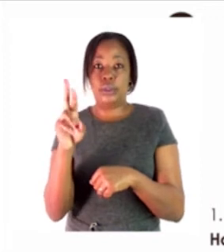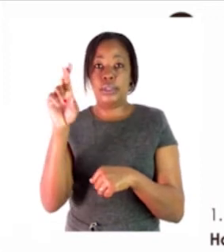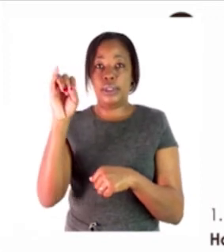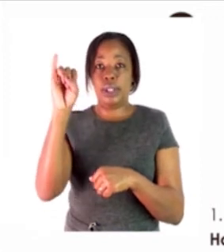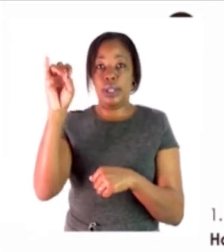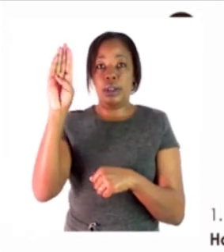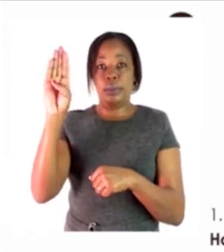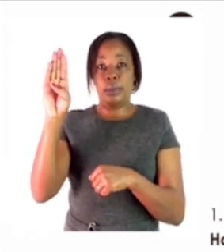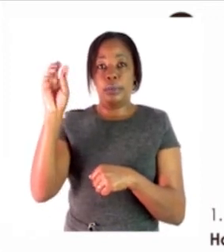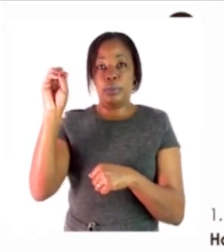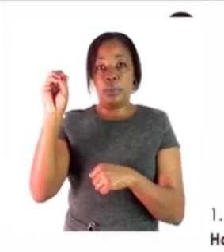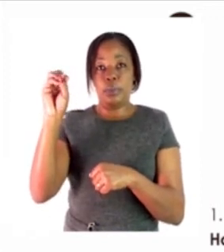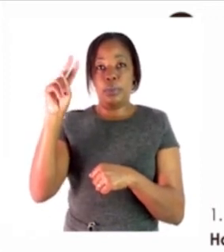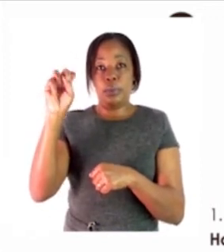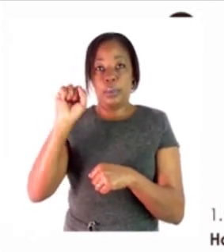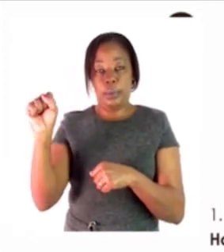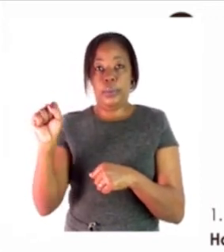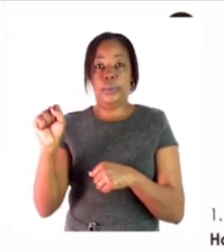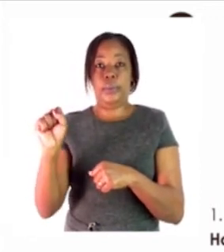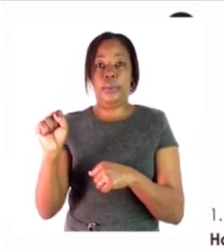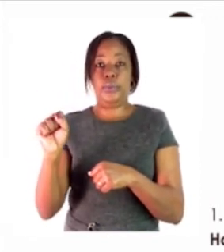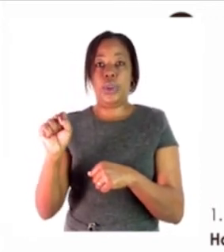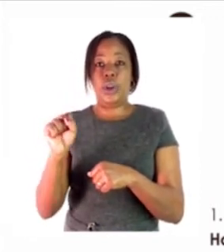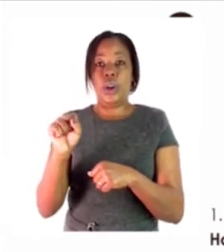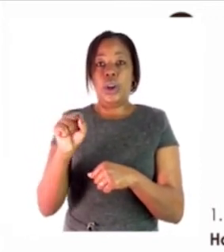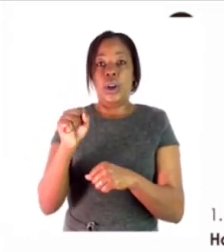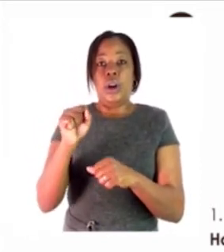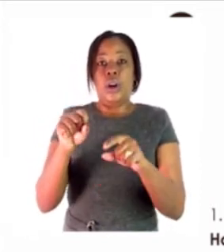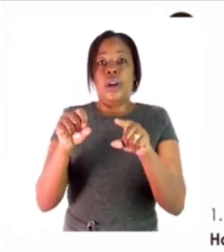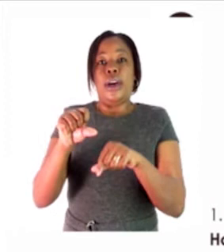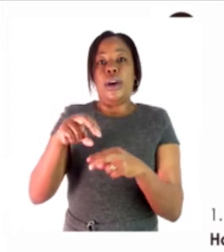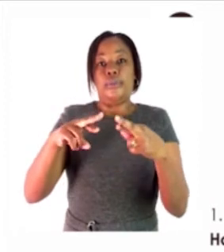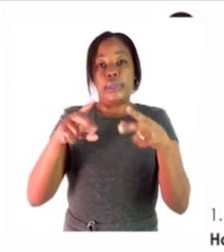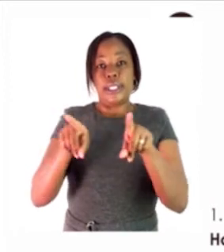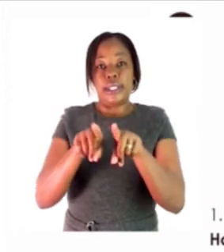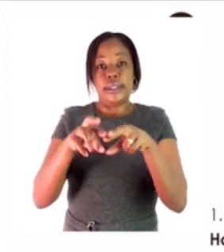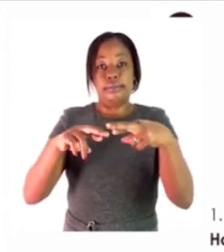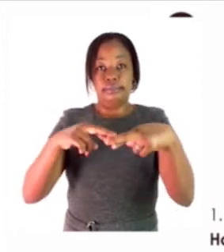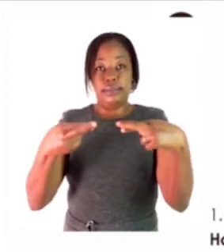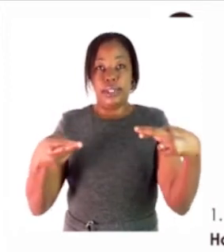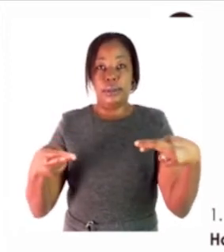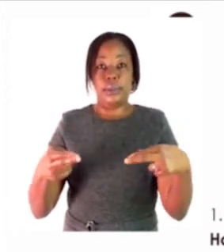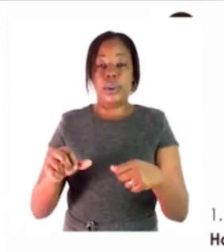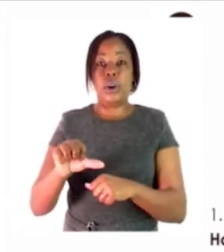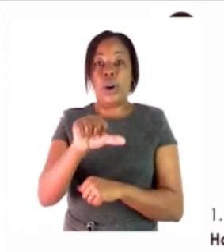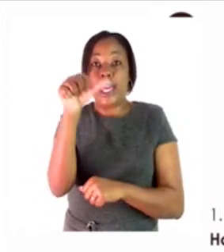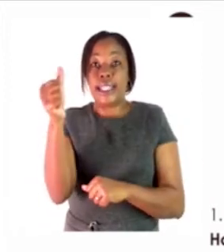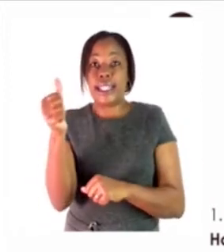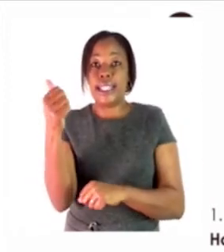and 7 on another tree. How many ribbons did you see all